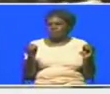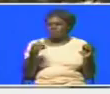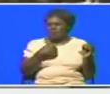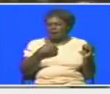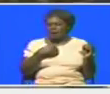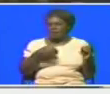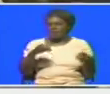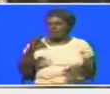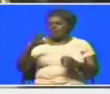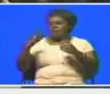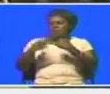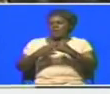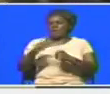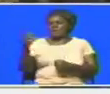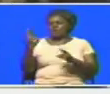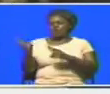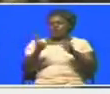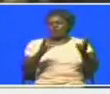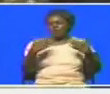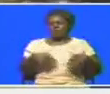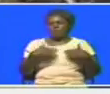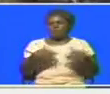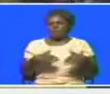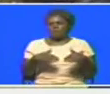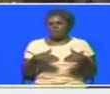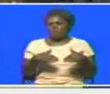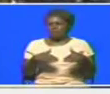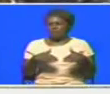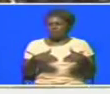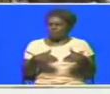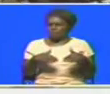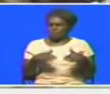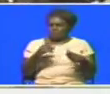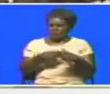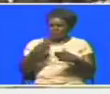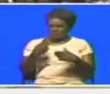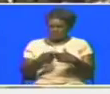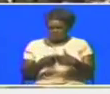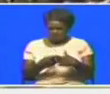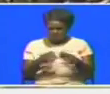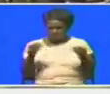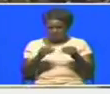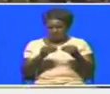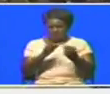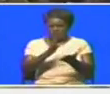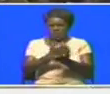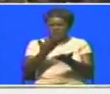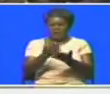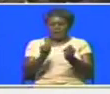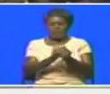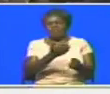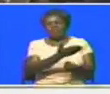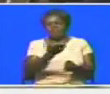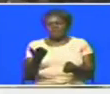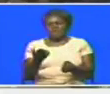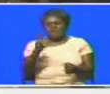civilians, for example, such kind of a thing. On how they're going on, and then the little we have actually we have to share with them so